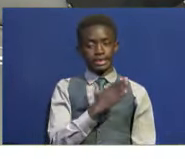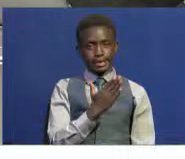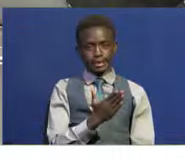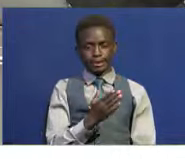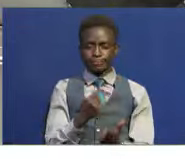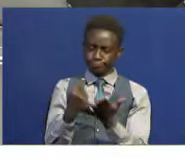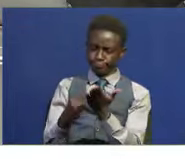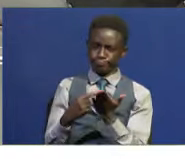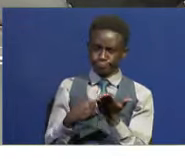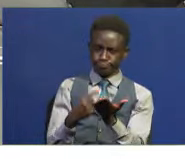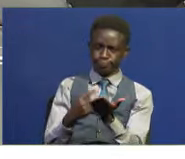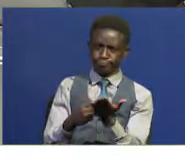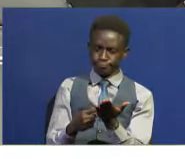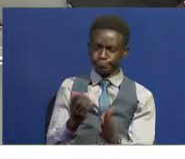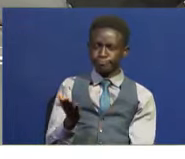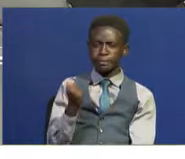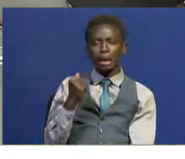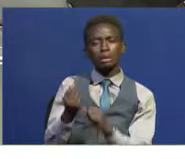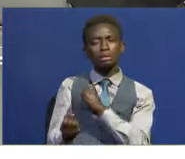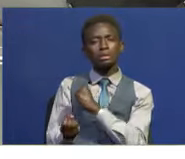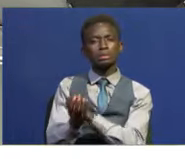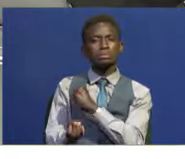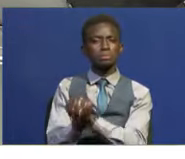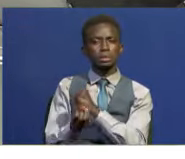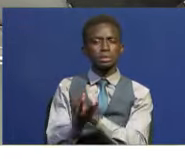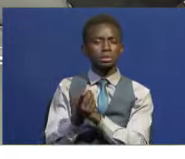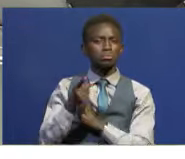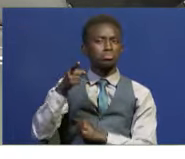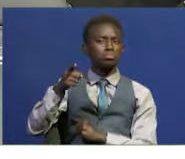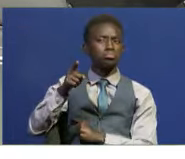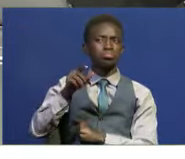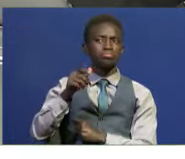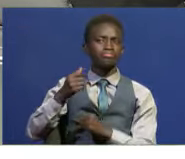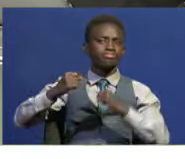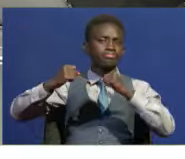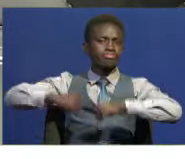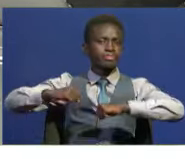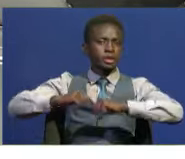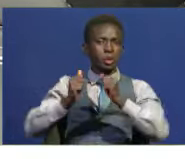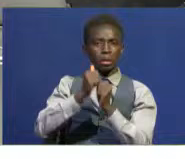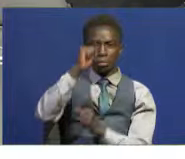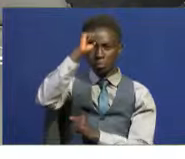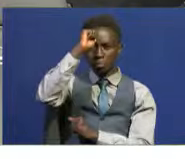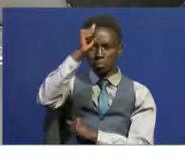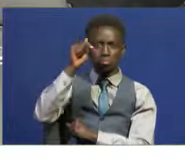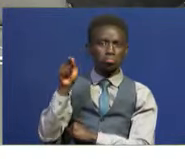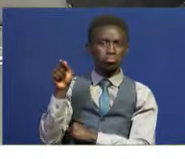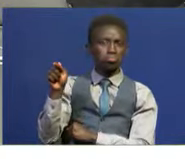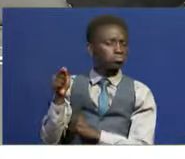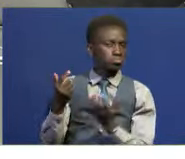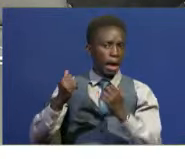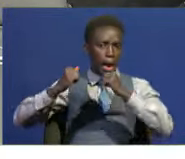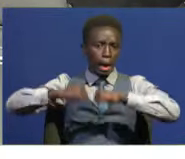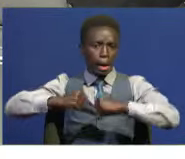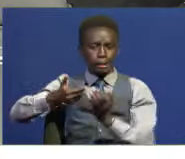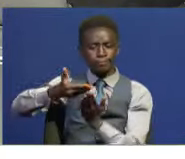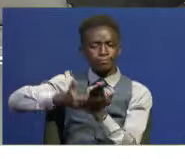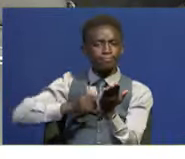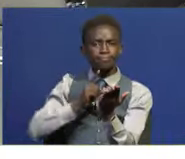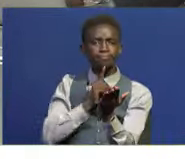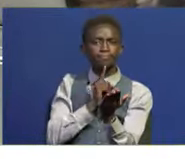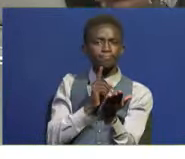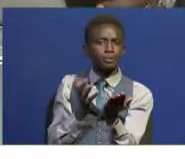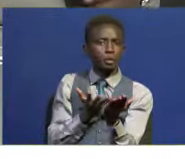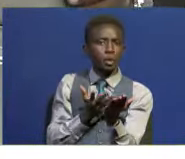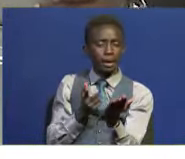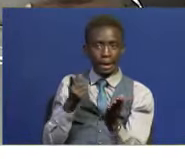Jomo Kenyatta International Airport modernization deal that would see the investor Adani Holding Limited occupied for